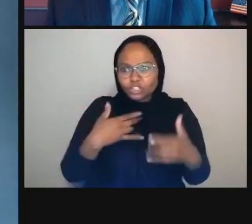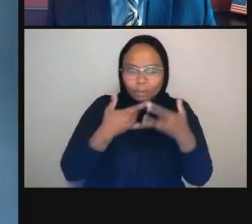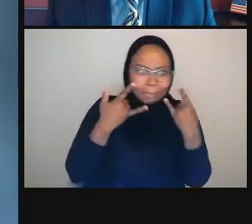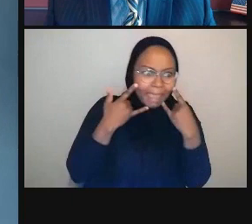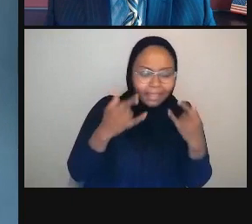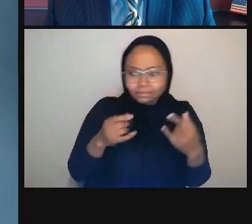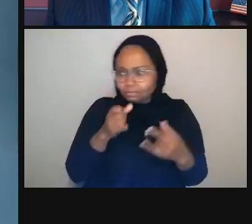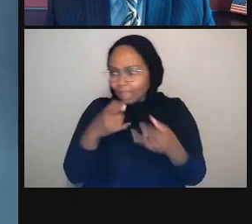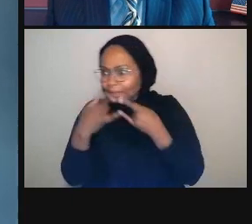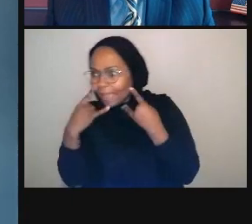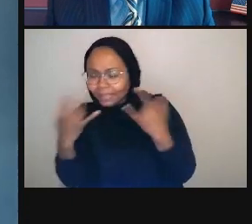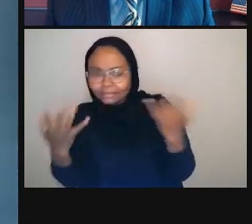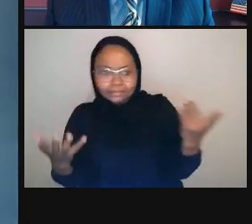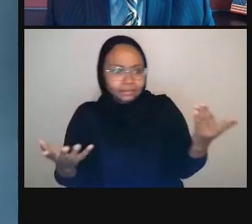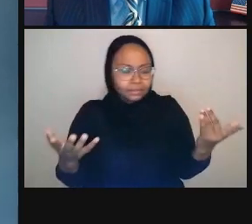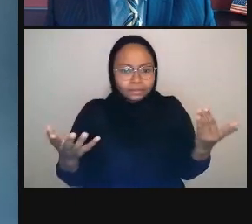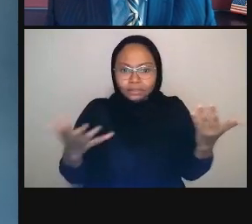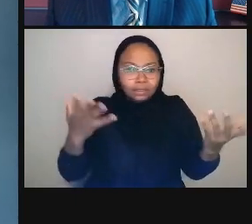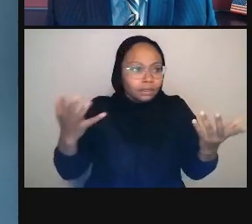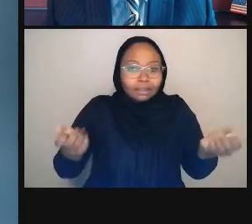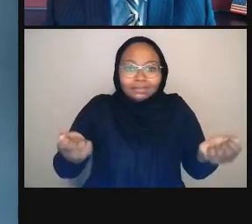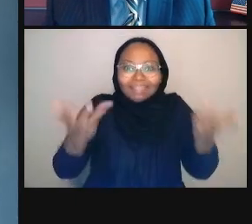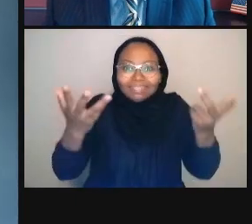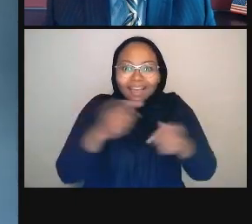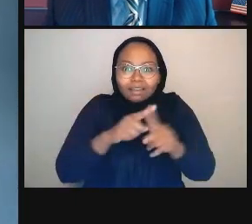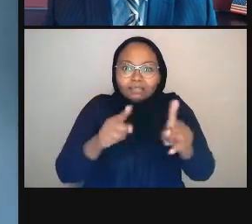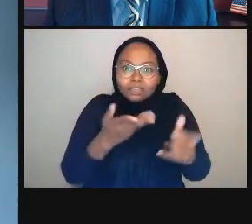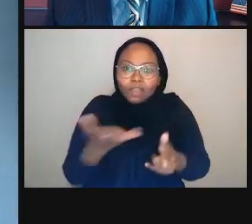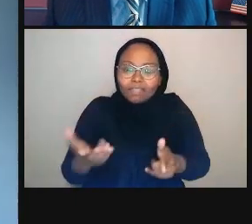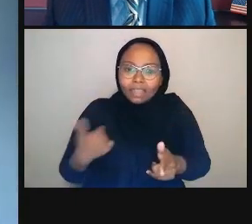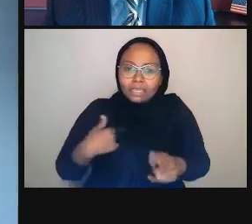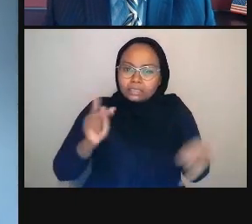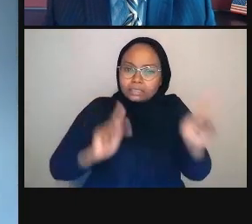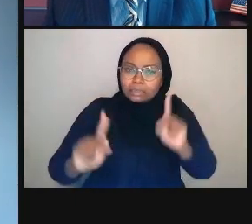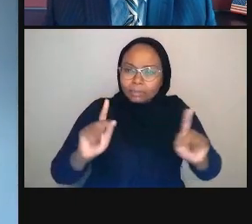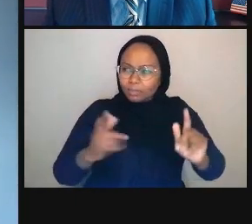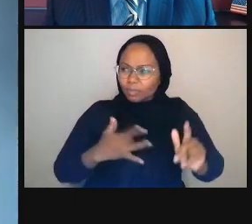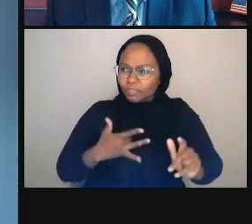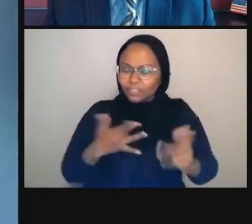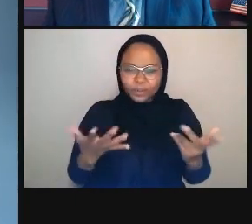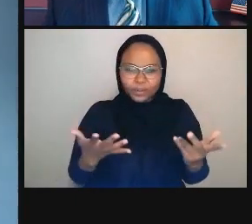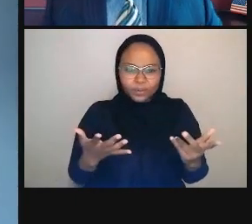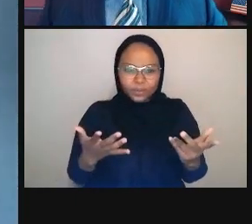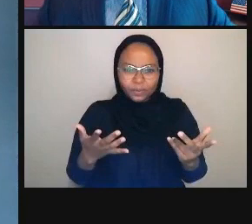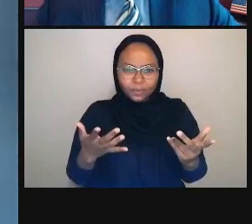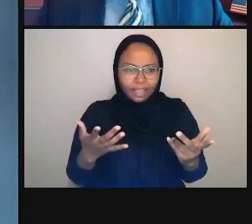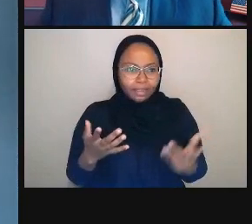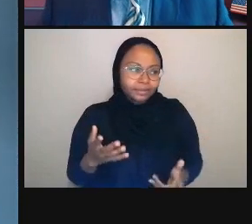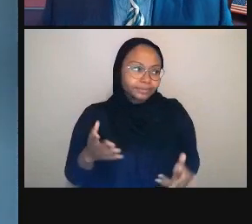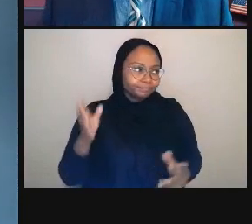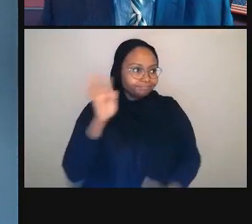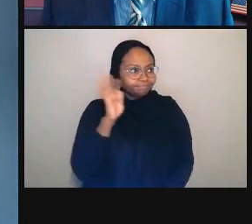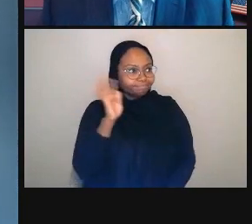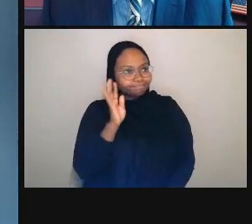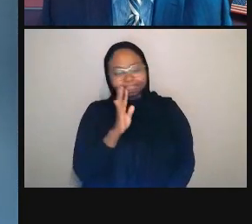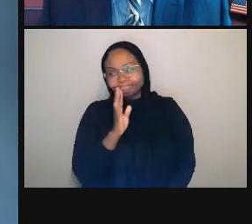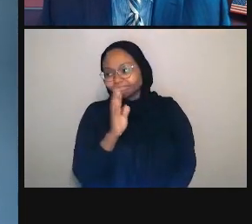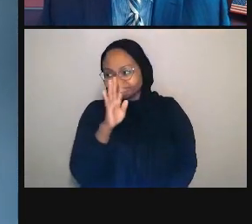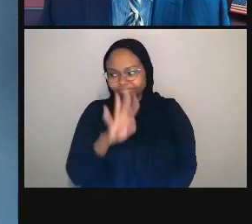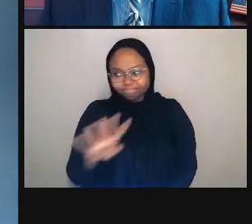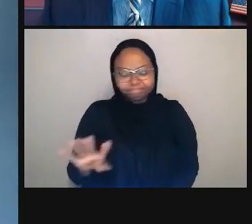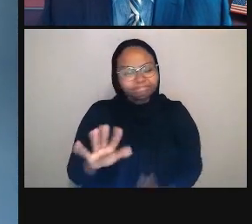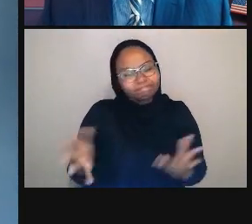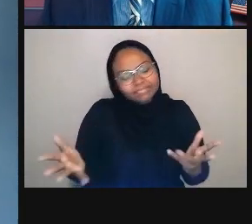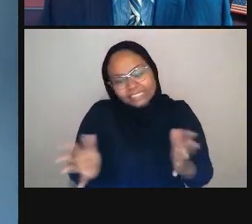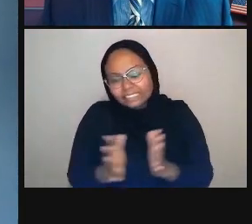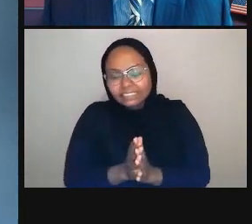it okay to do this? And there's a lot of things to where people, it becomes almost that noise in people's minds. And they